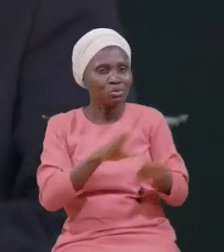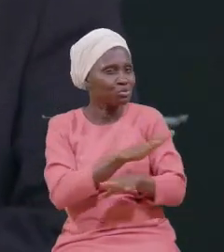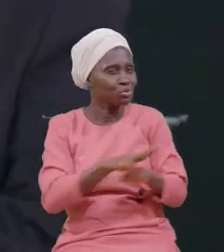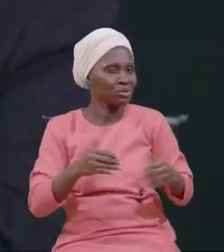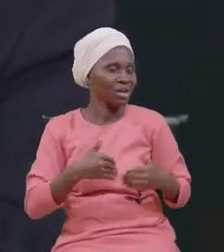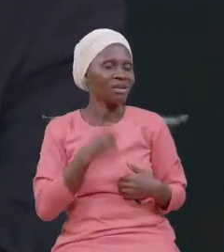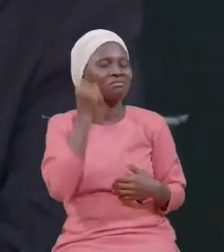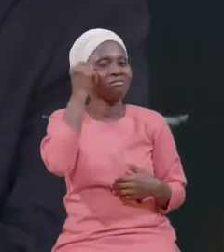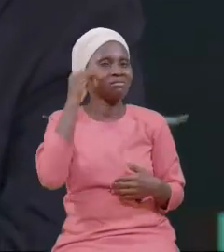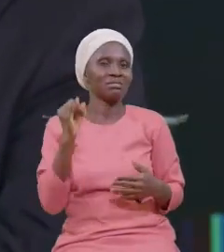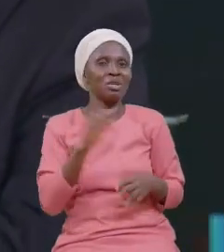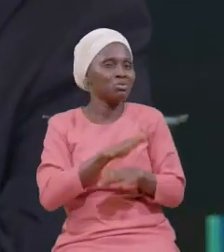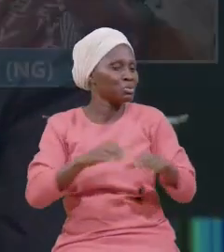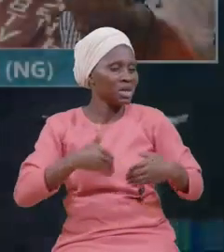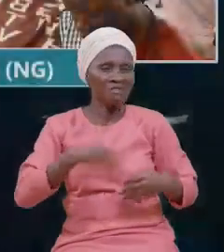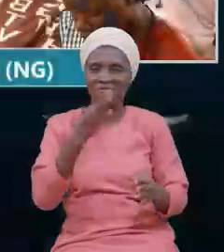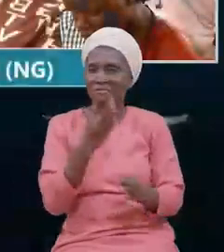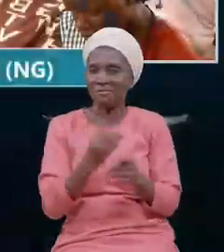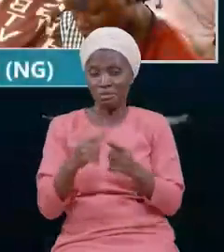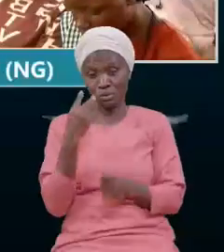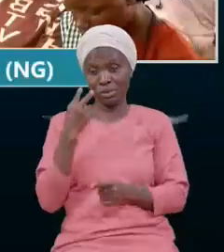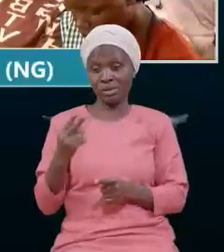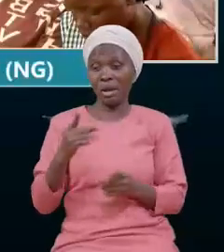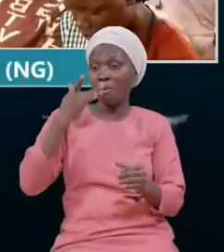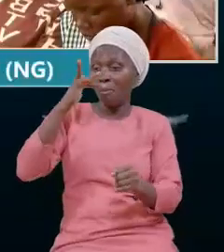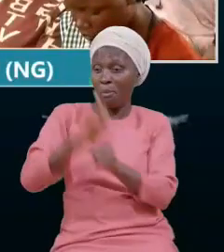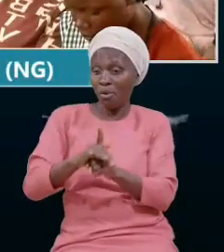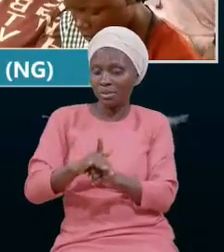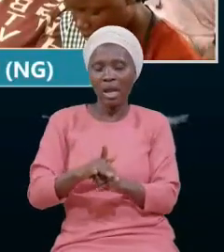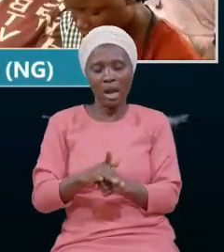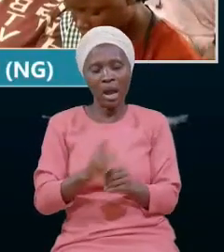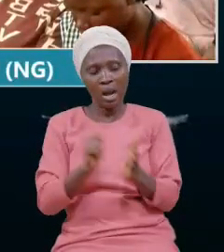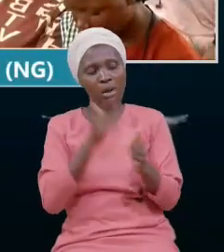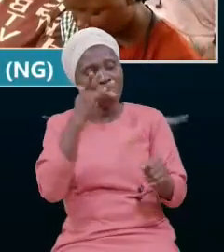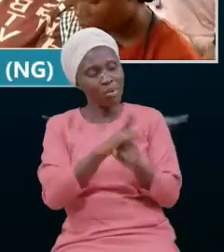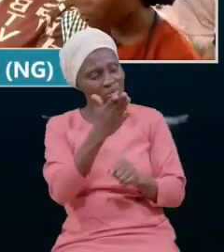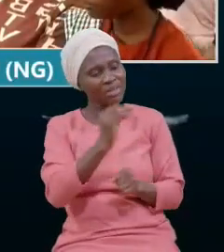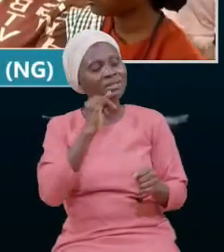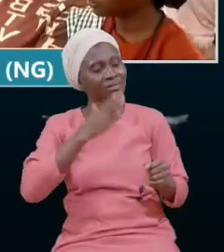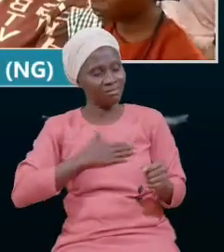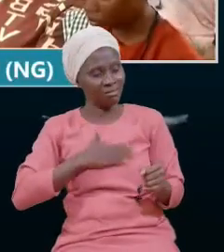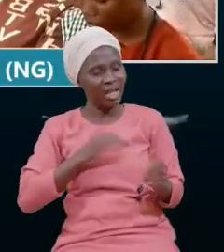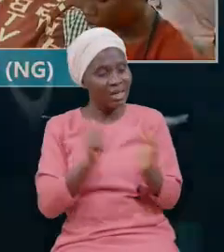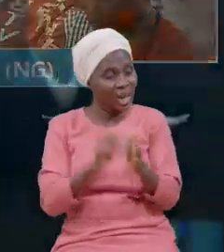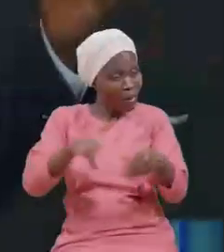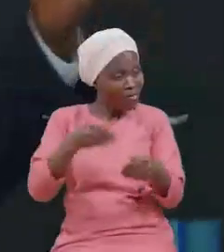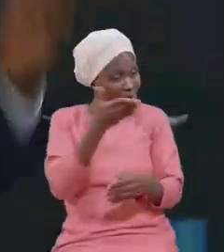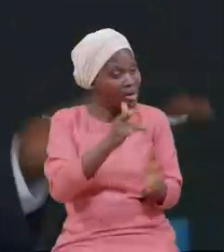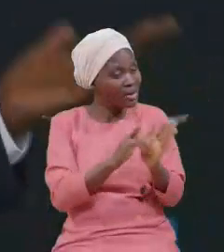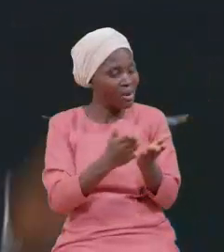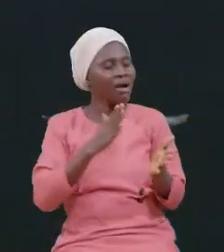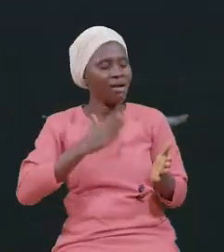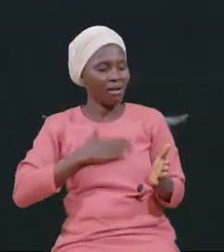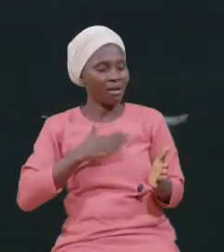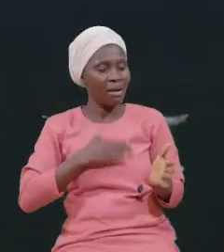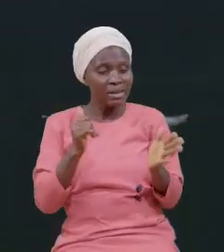faith to see that promise is mine, that provision is mine, that